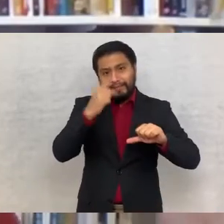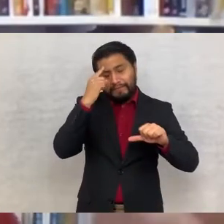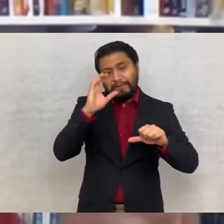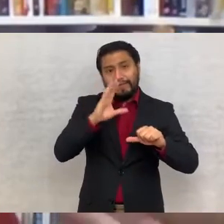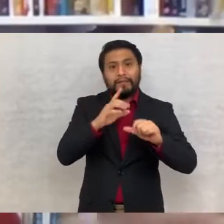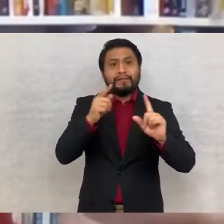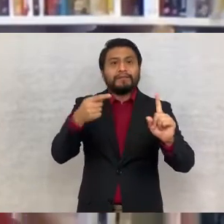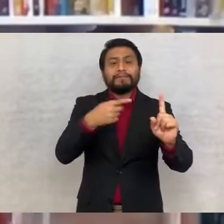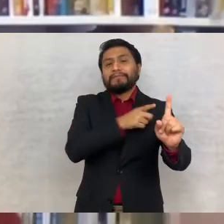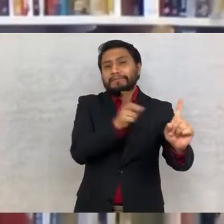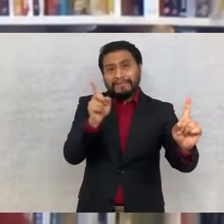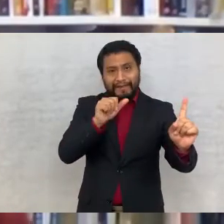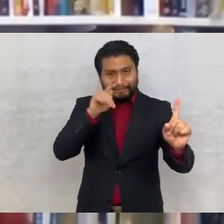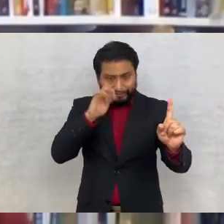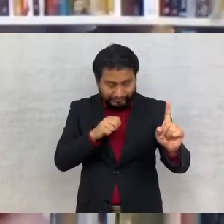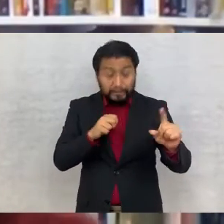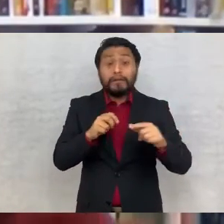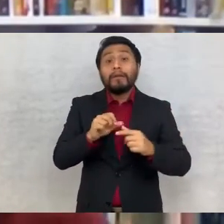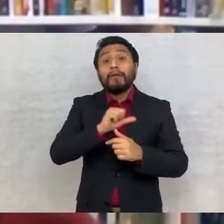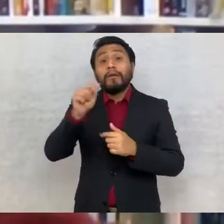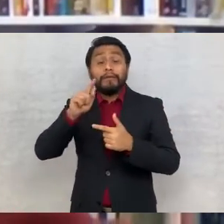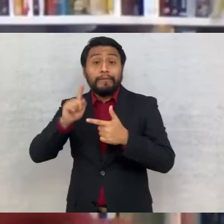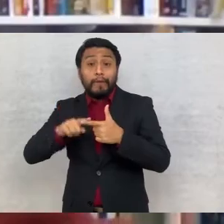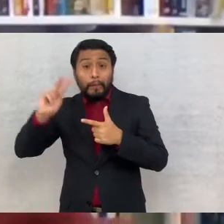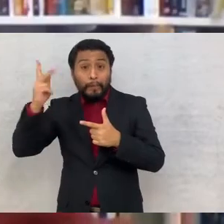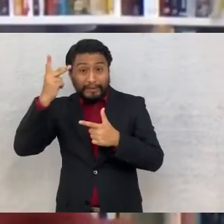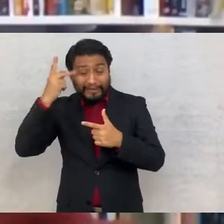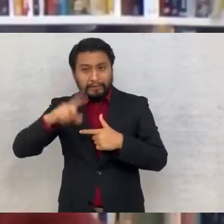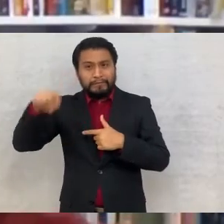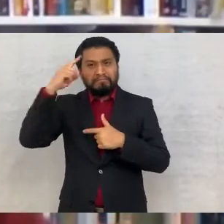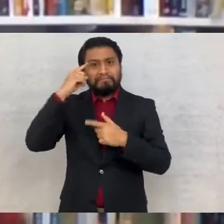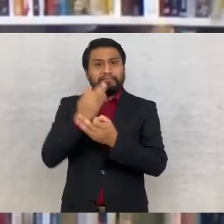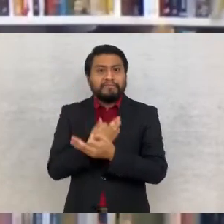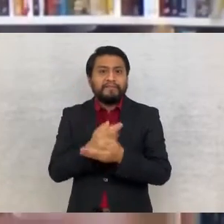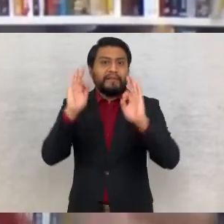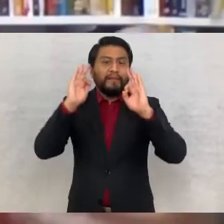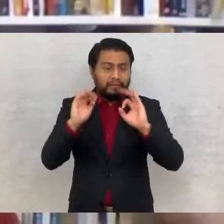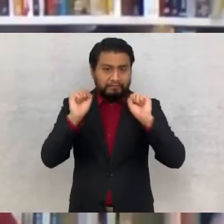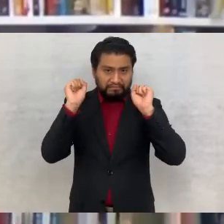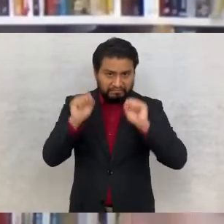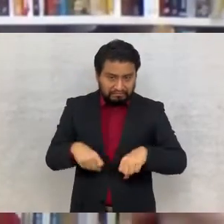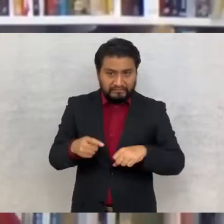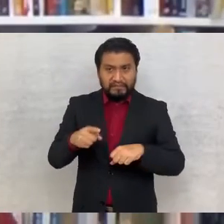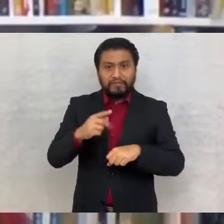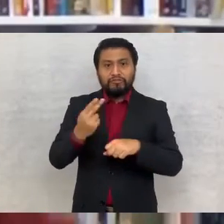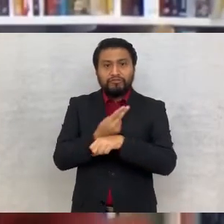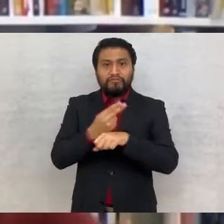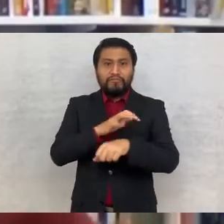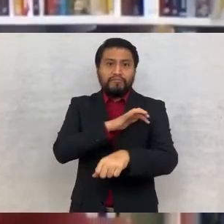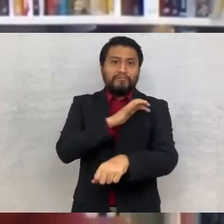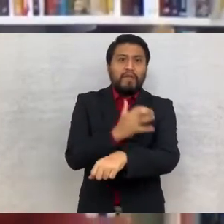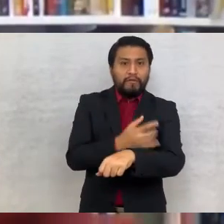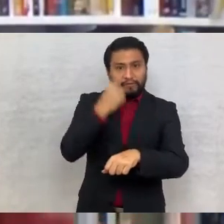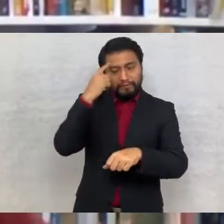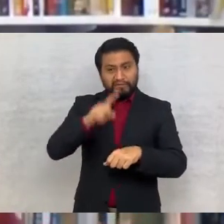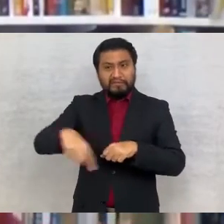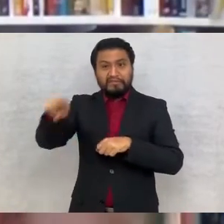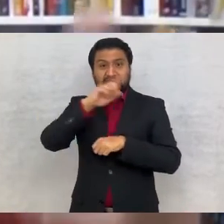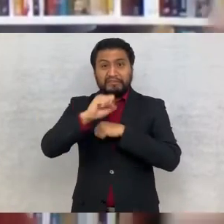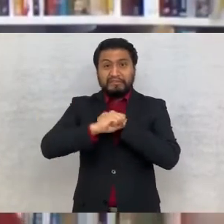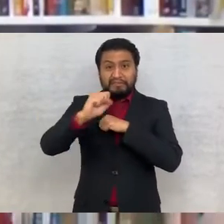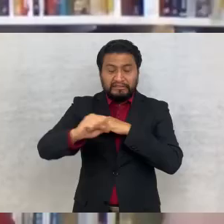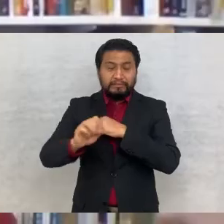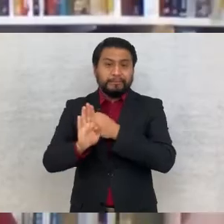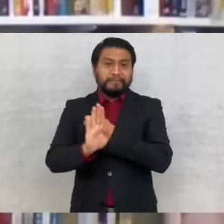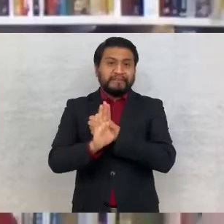meta-science originating from purposes completely alien to it. On the political level, liberalism was seen as a limit to the abuses of power,